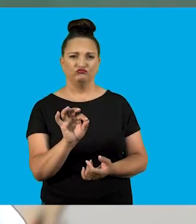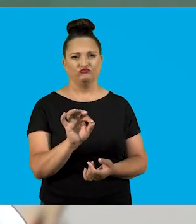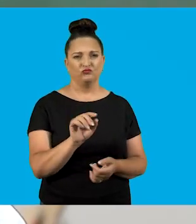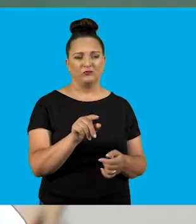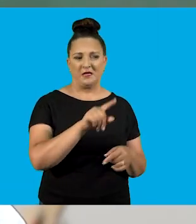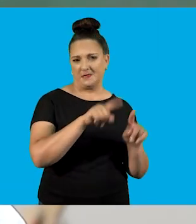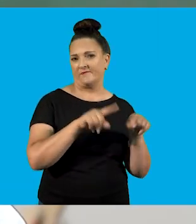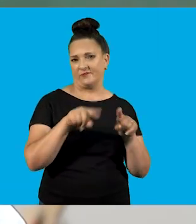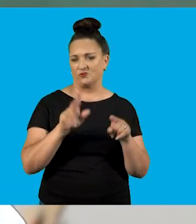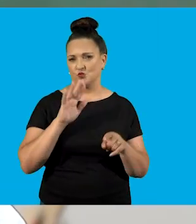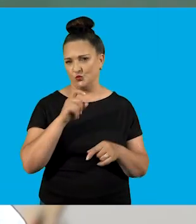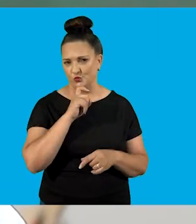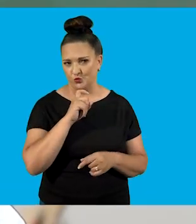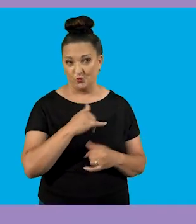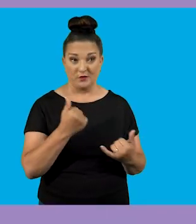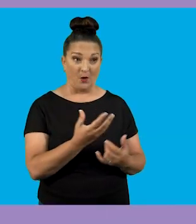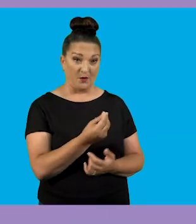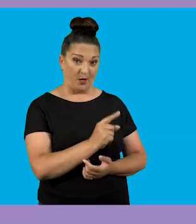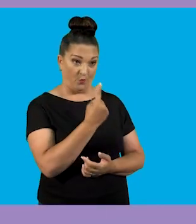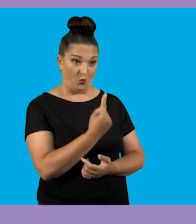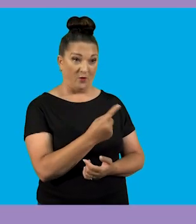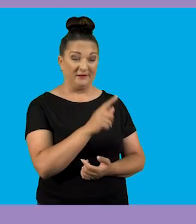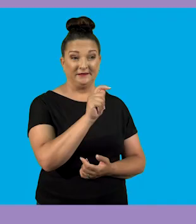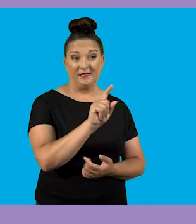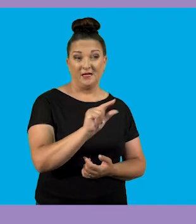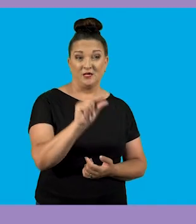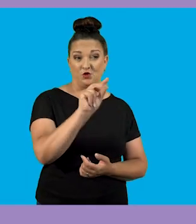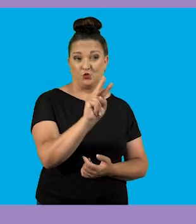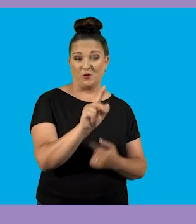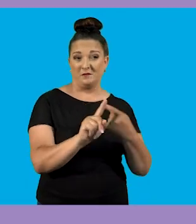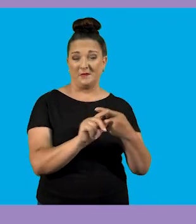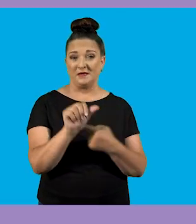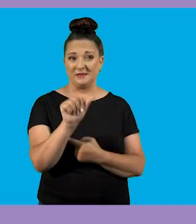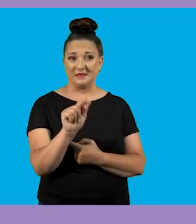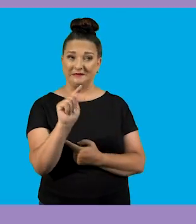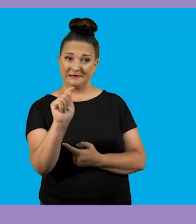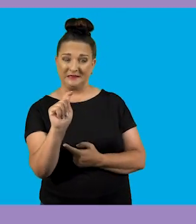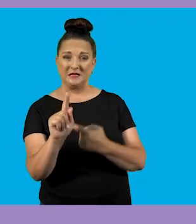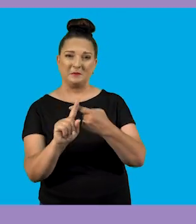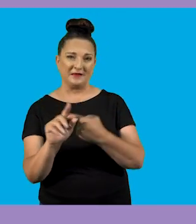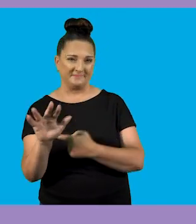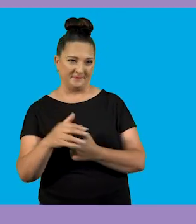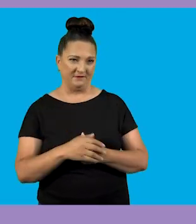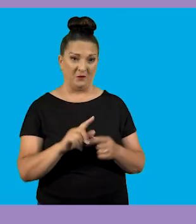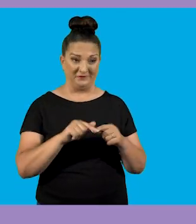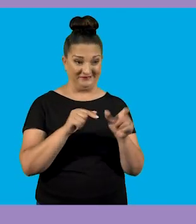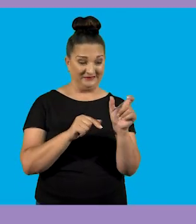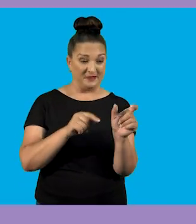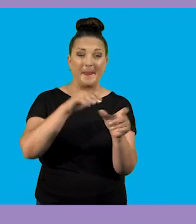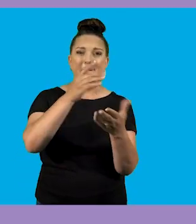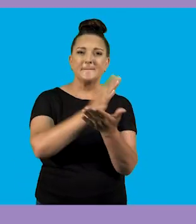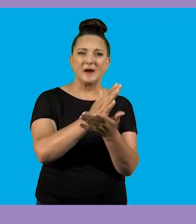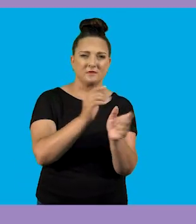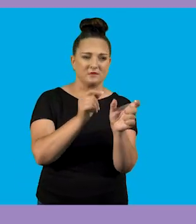So we are going to do there number one, that's t squared plus 6t plus 5. I'm going to use that method of expanding that middle